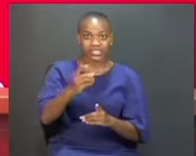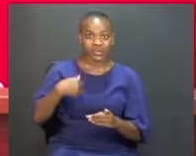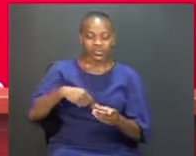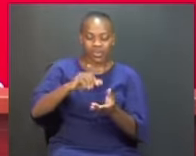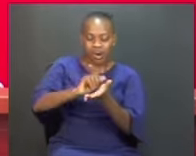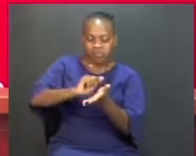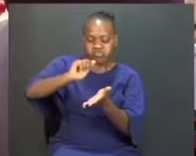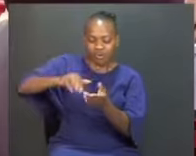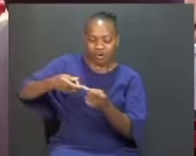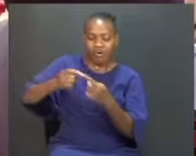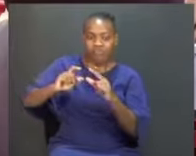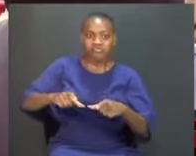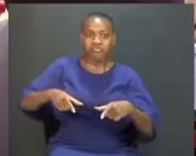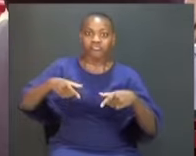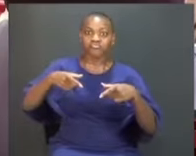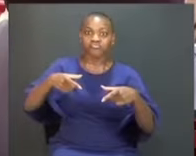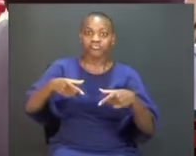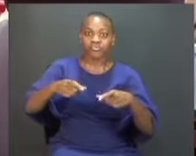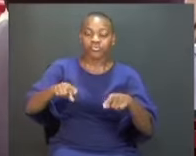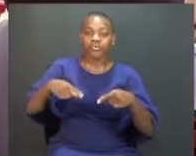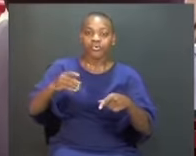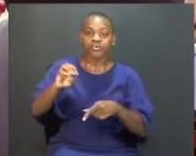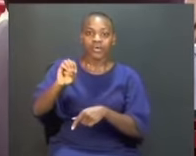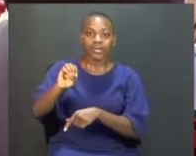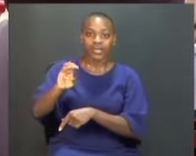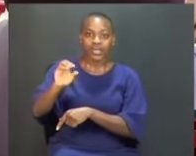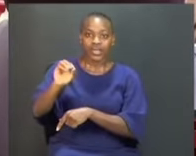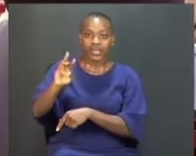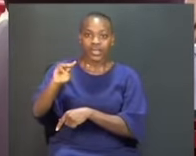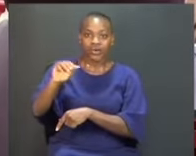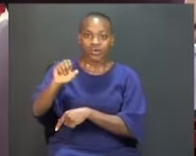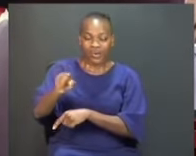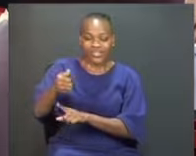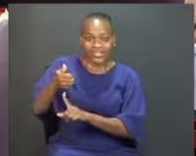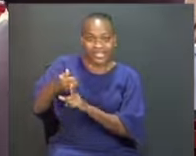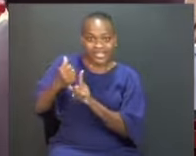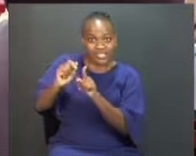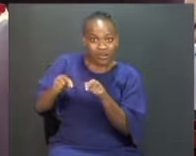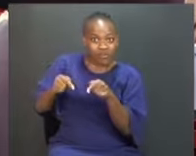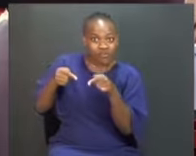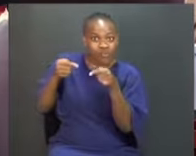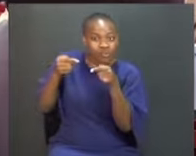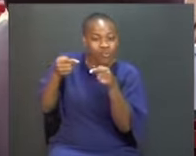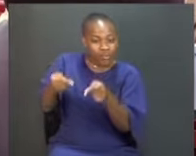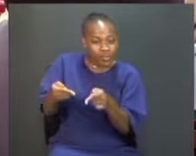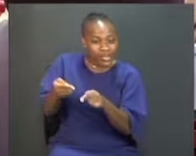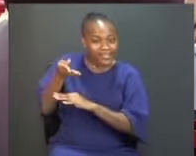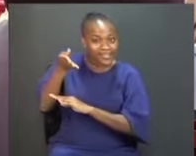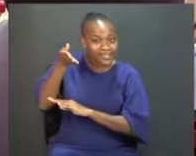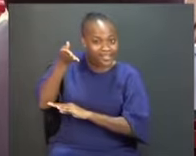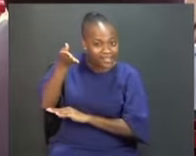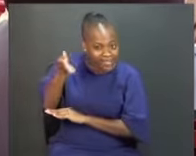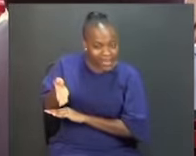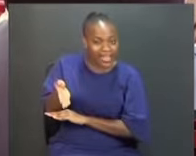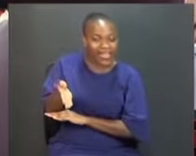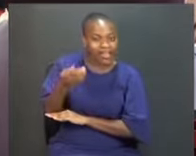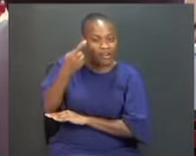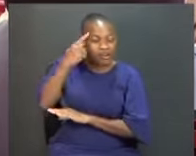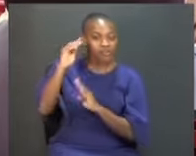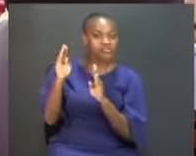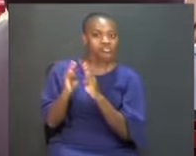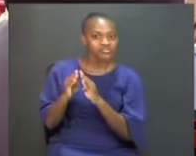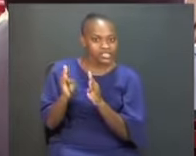from the delegation to the ECOWAS Parliament, and actually going to Port Harcourt and attending the